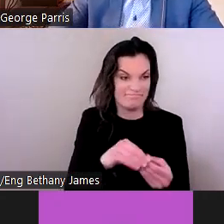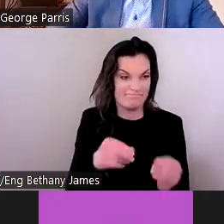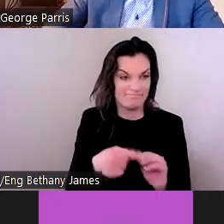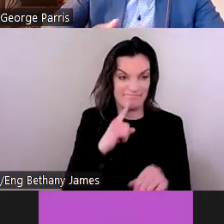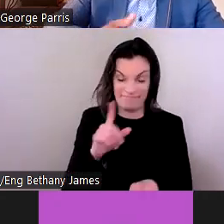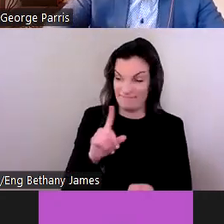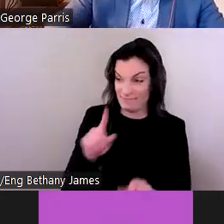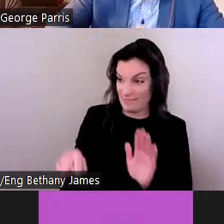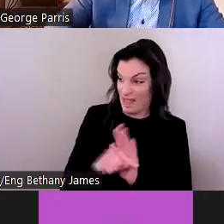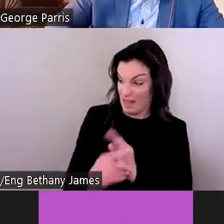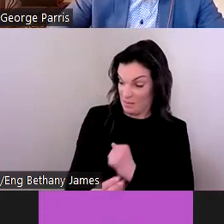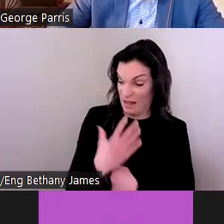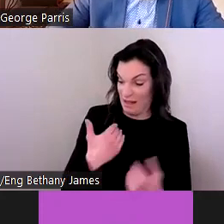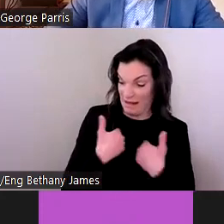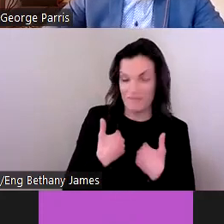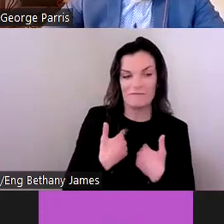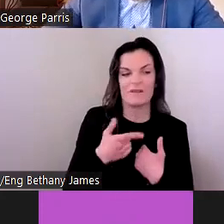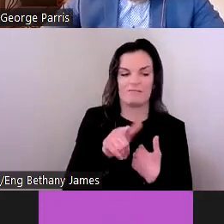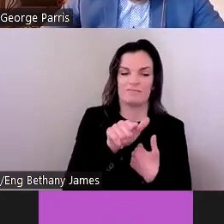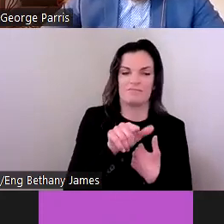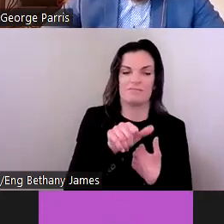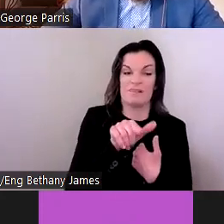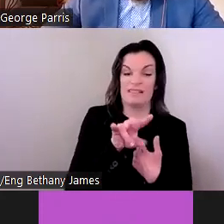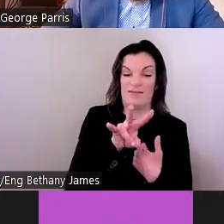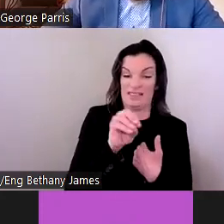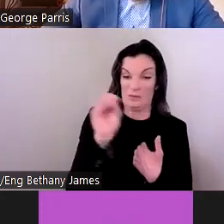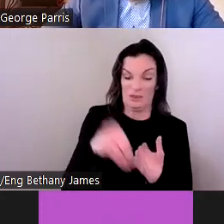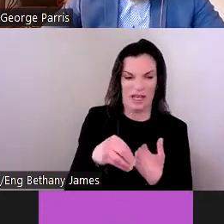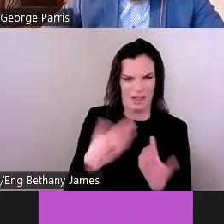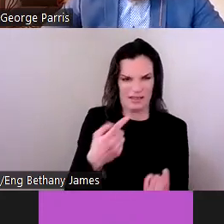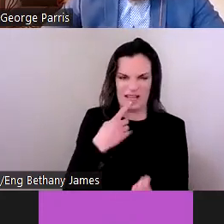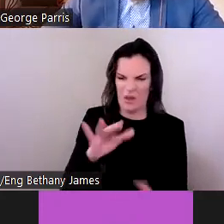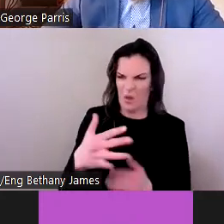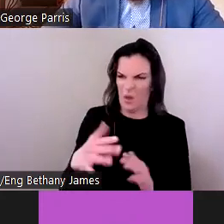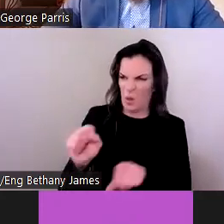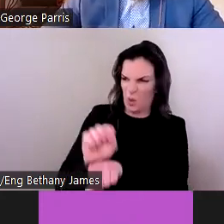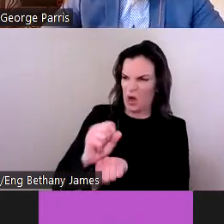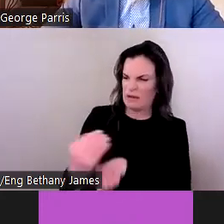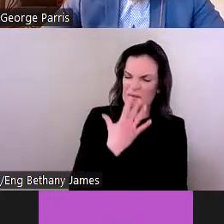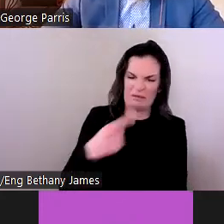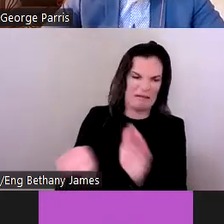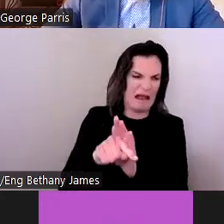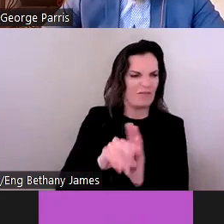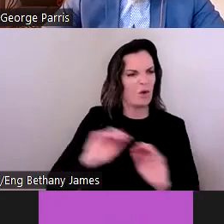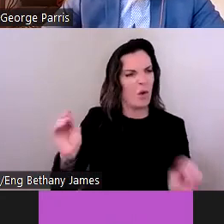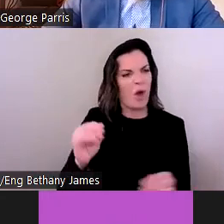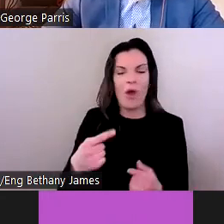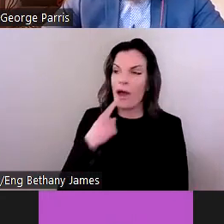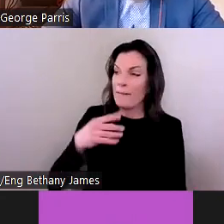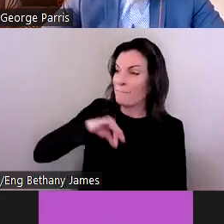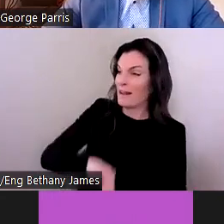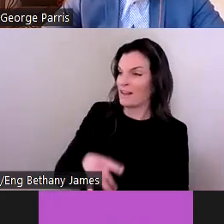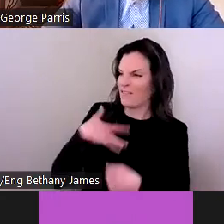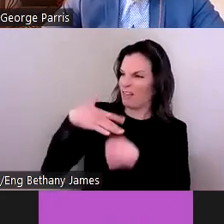again, these are figures from the American Psychological Association. These are new 2023 figures